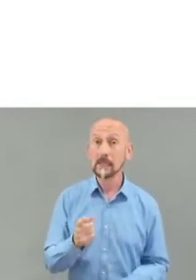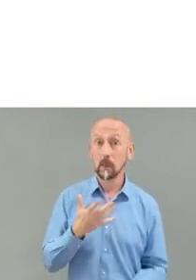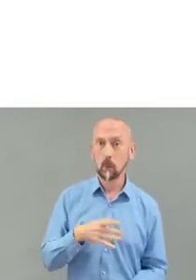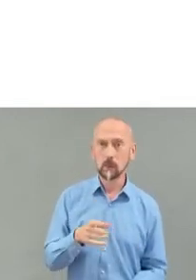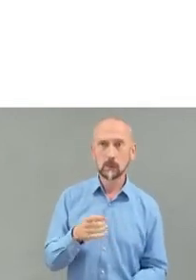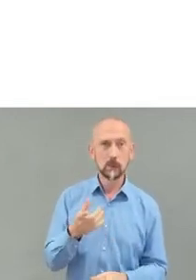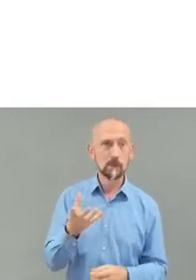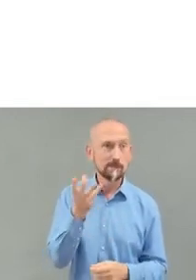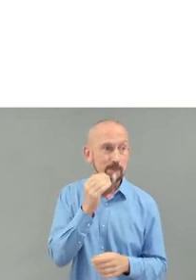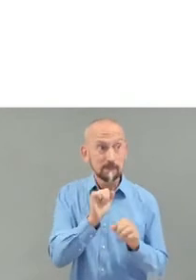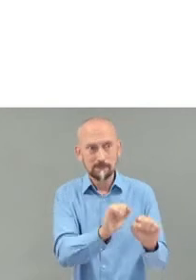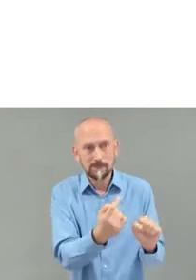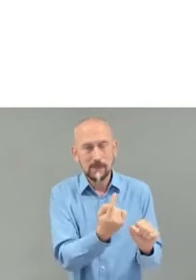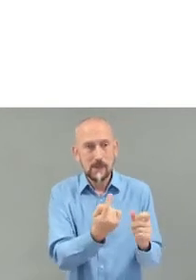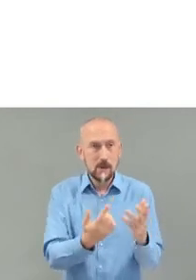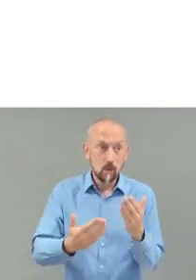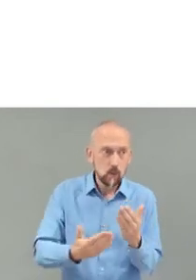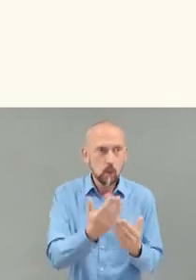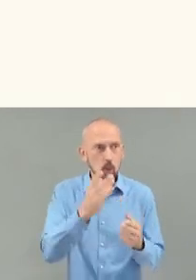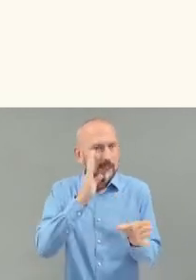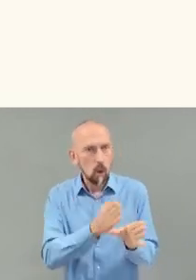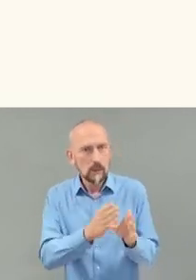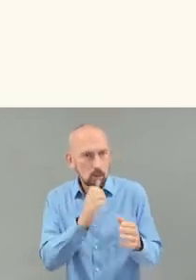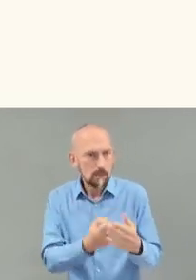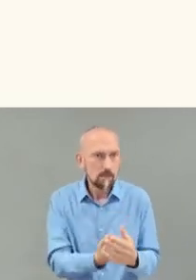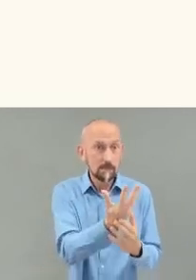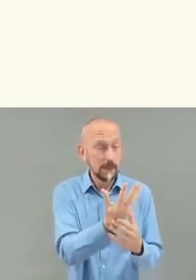psychologists and what their needs are. So over to you, Matt.